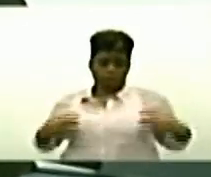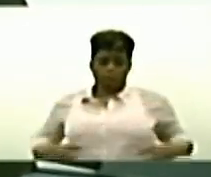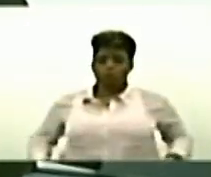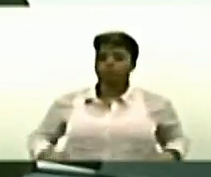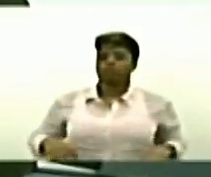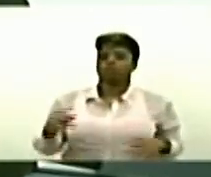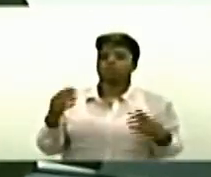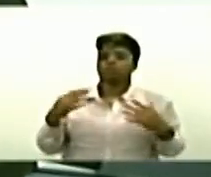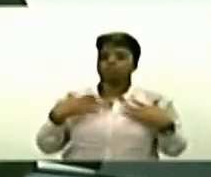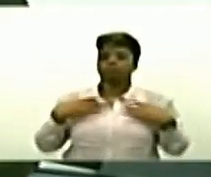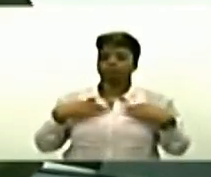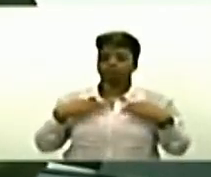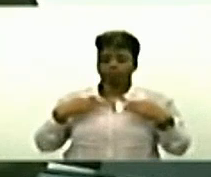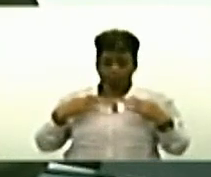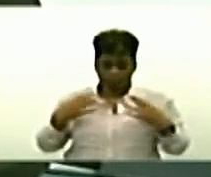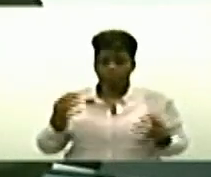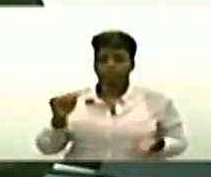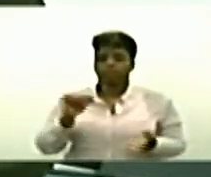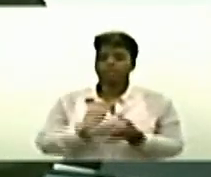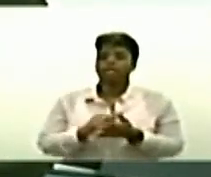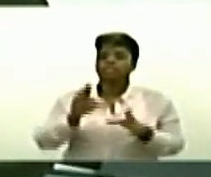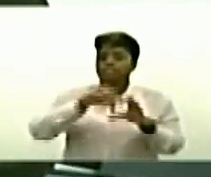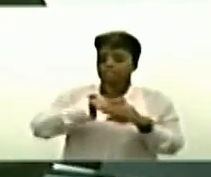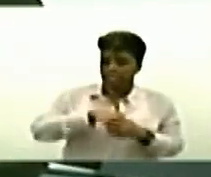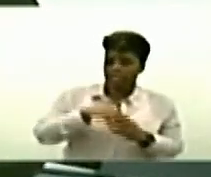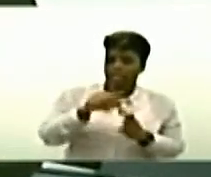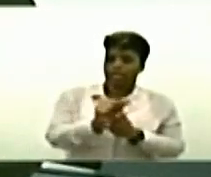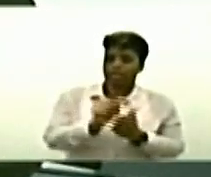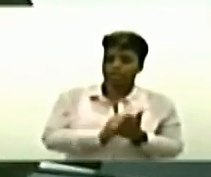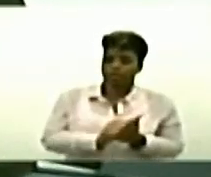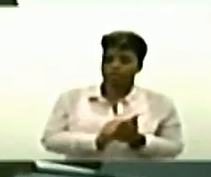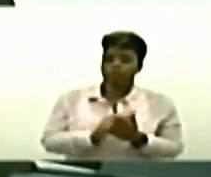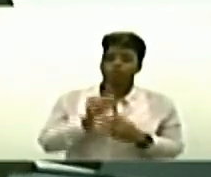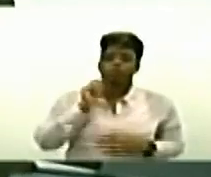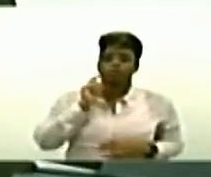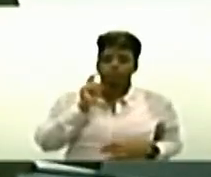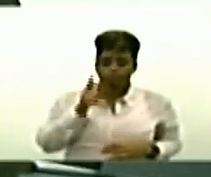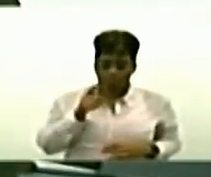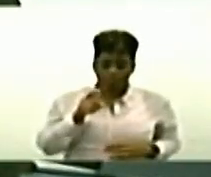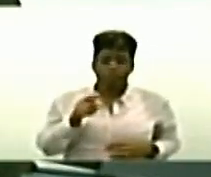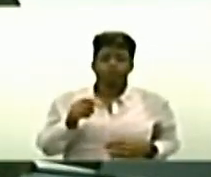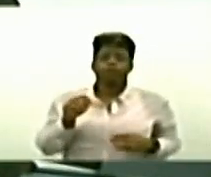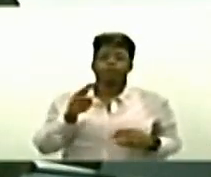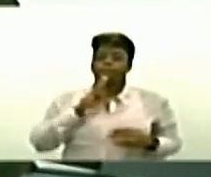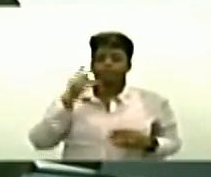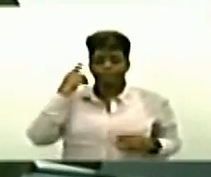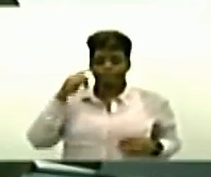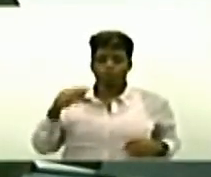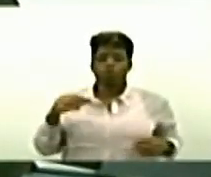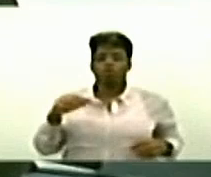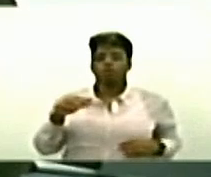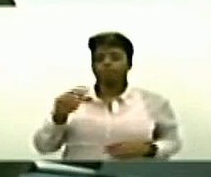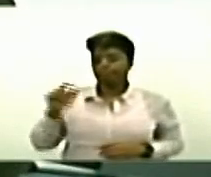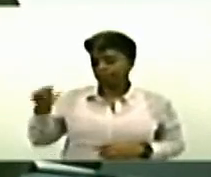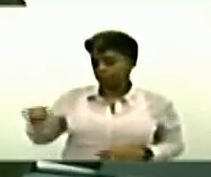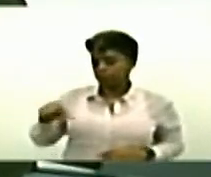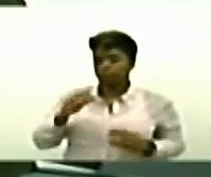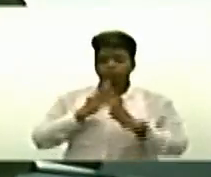contained within the Principal Act and will also apply to the wardens who fall under the Act in